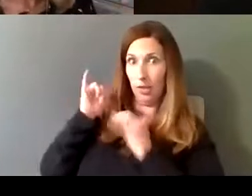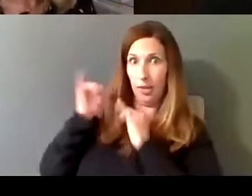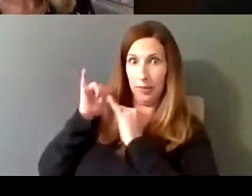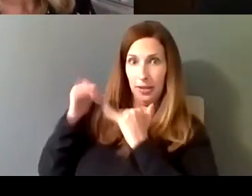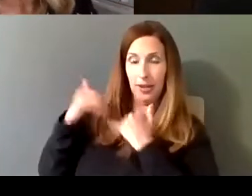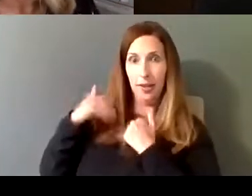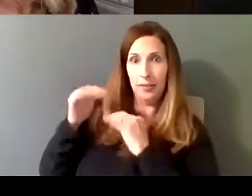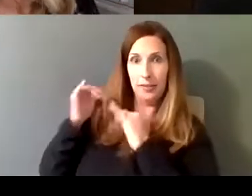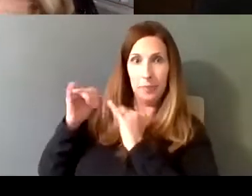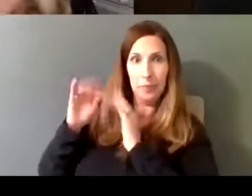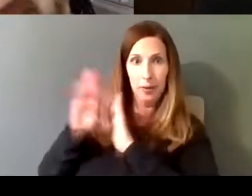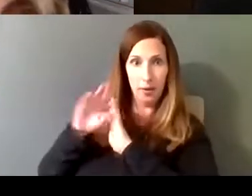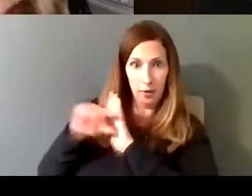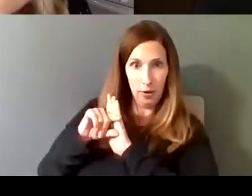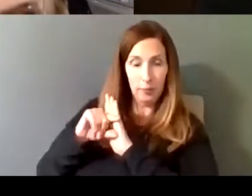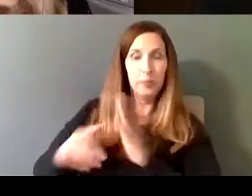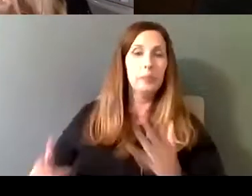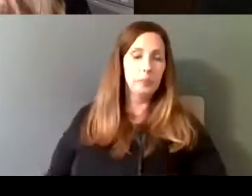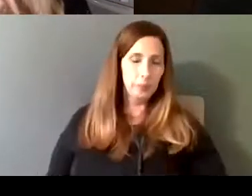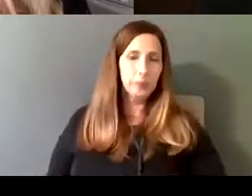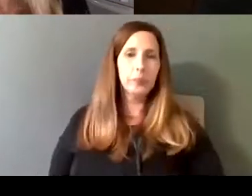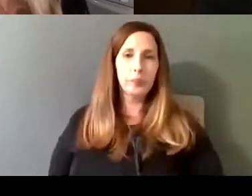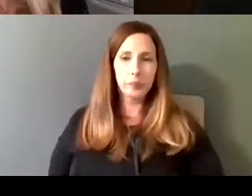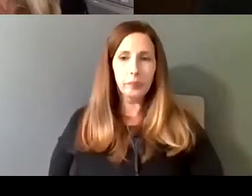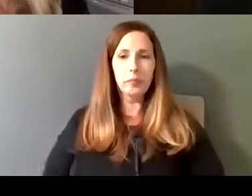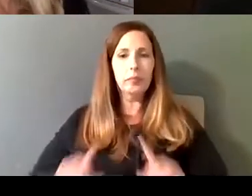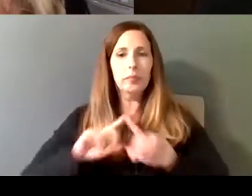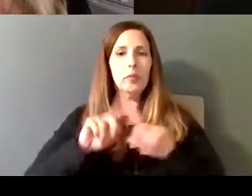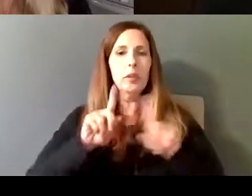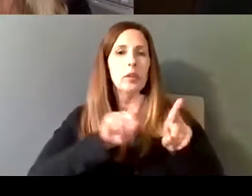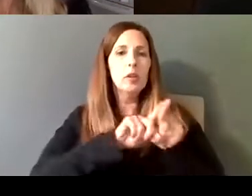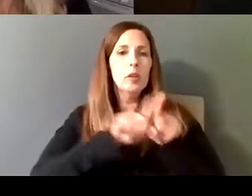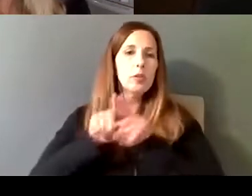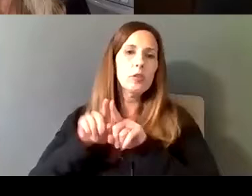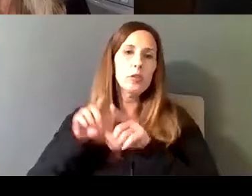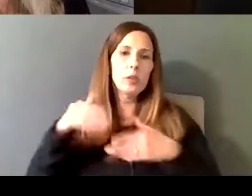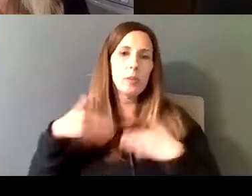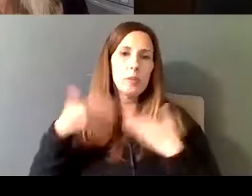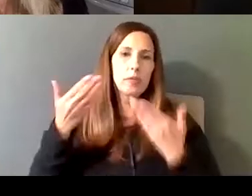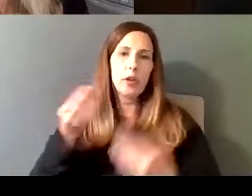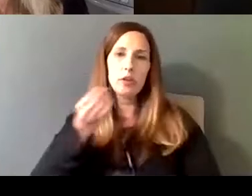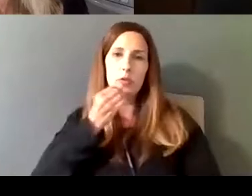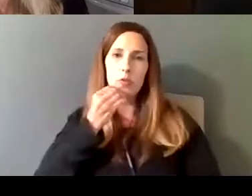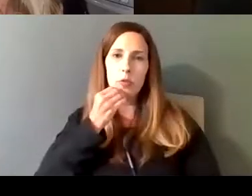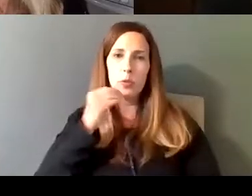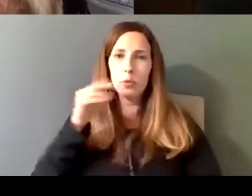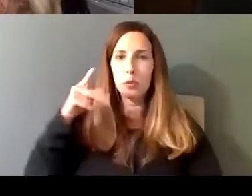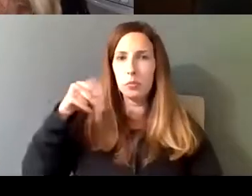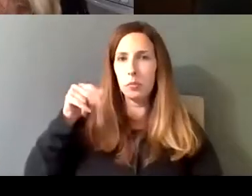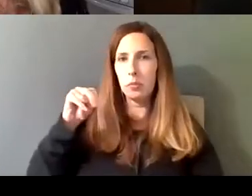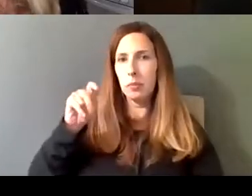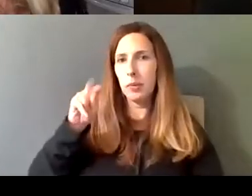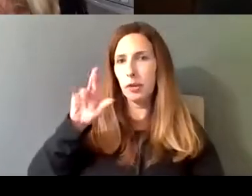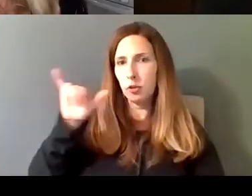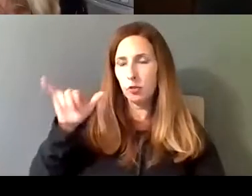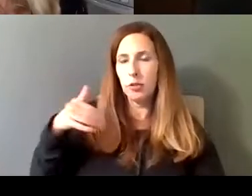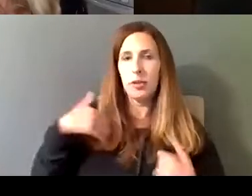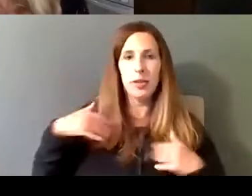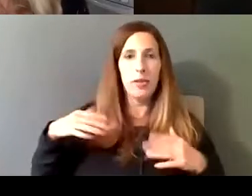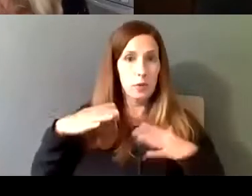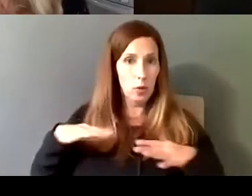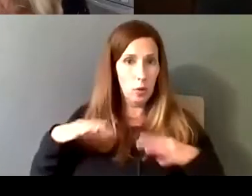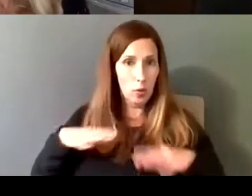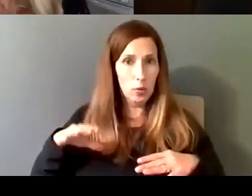of background. But they also provide a food pantry. They have a clothing closet